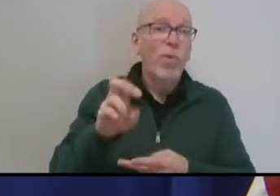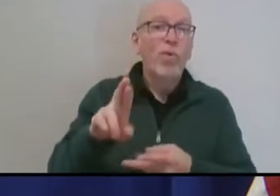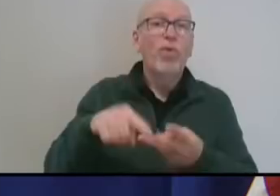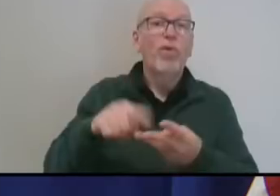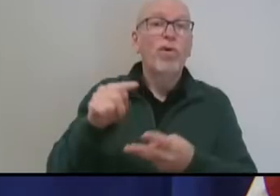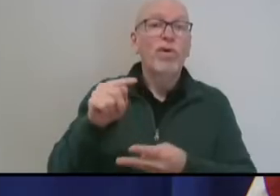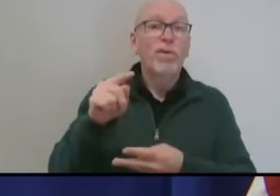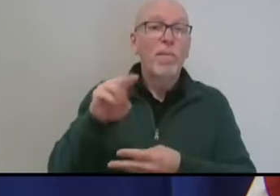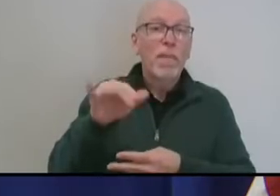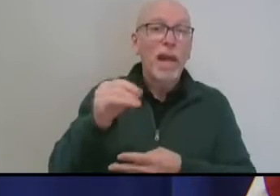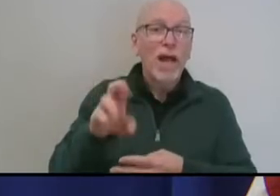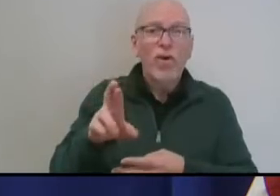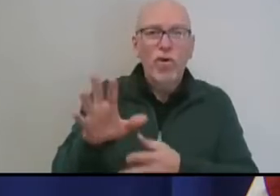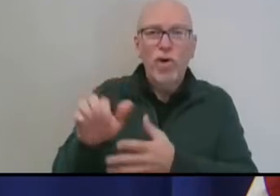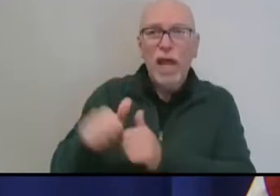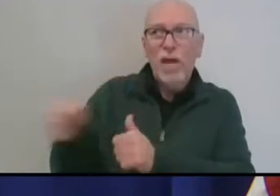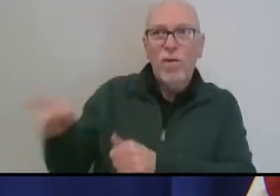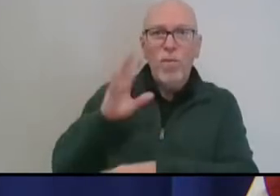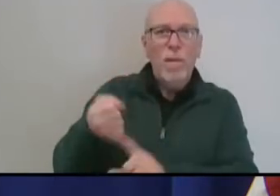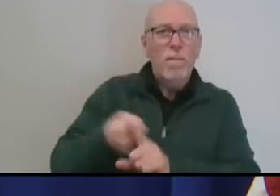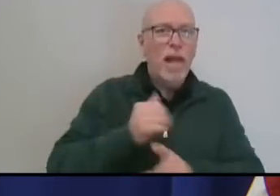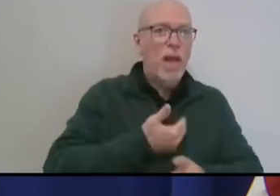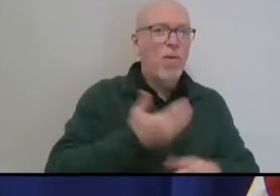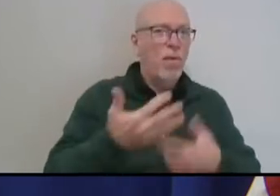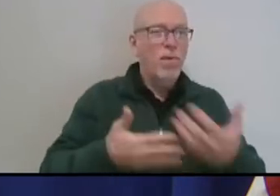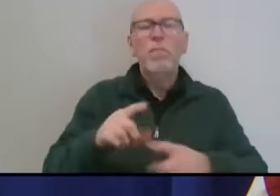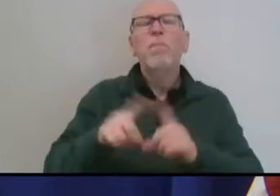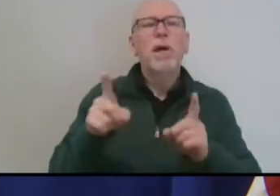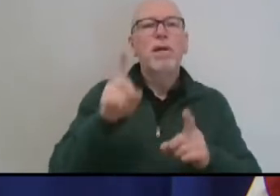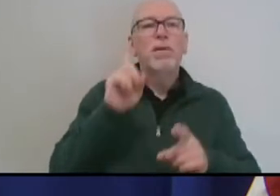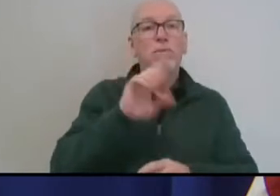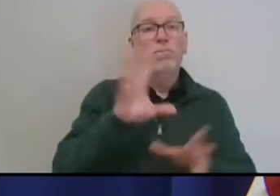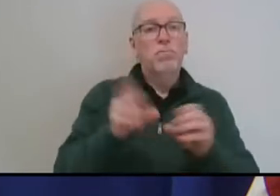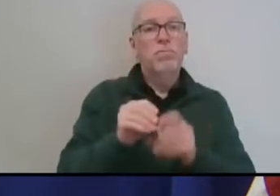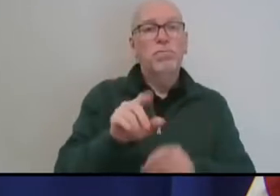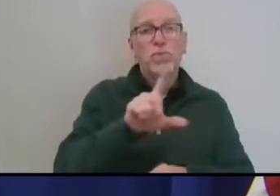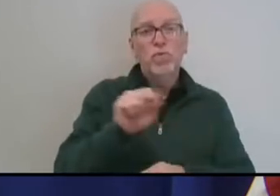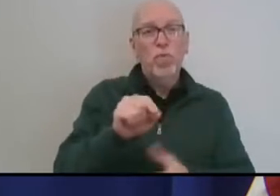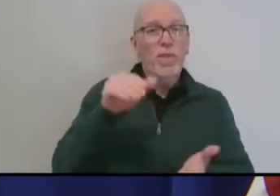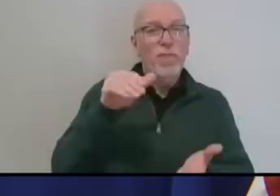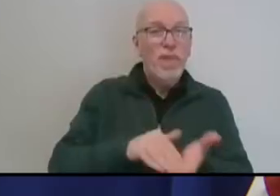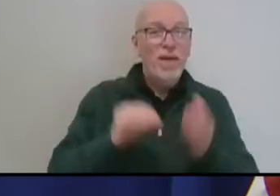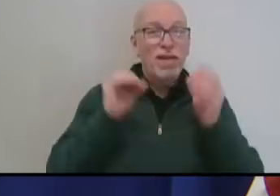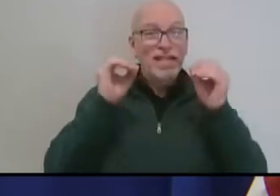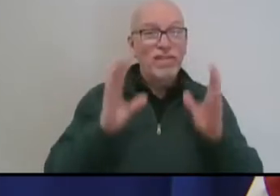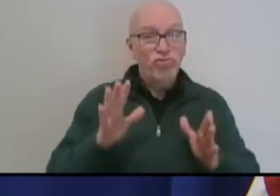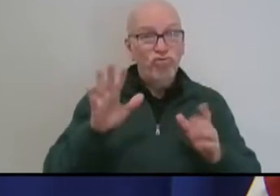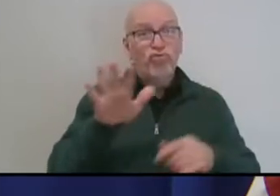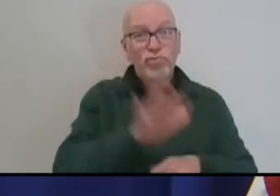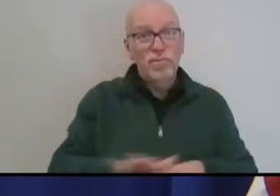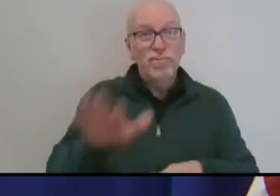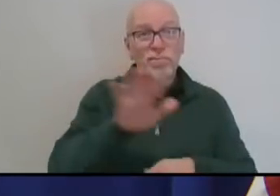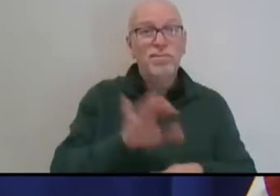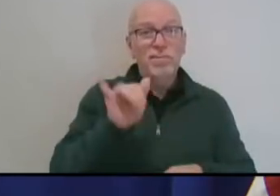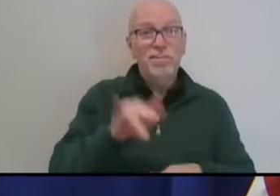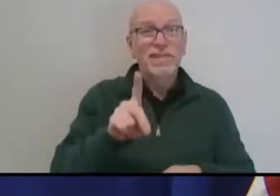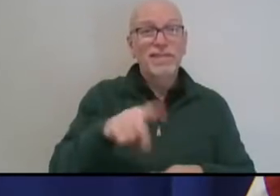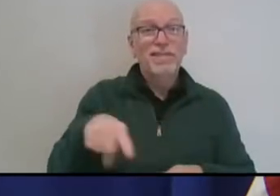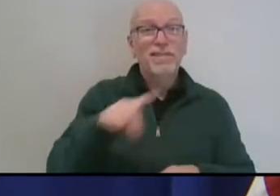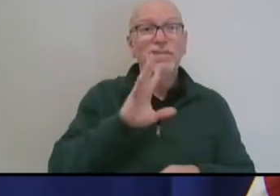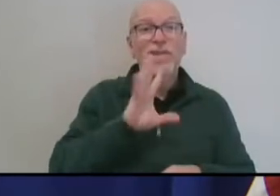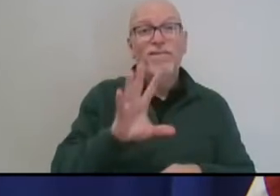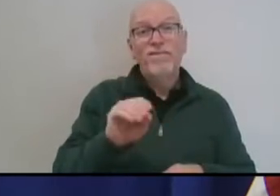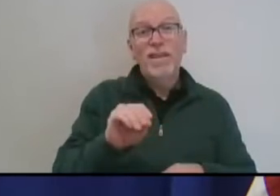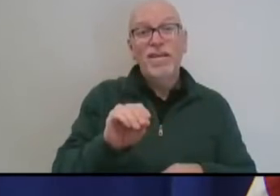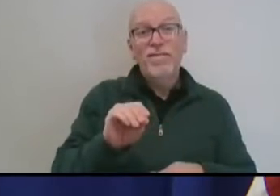be receiving? But when you think about the 20,000 teachers who are 50